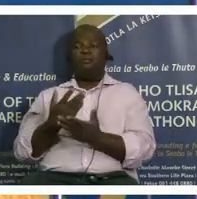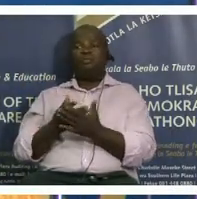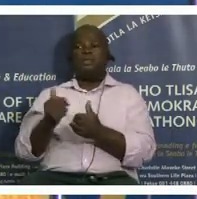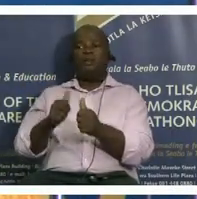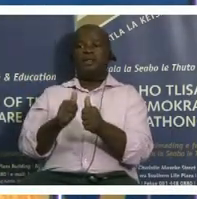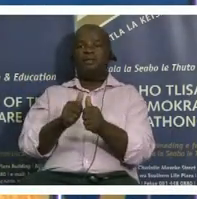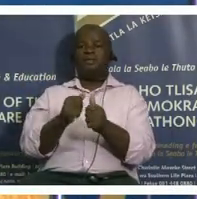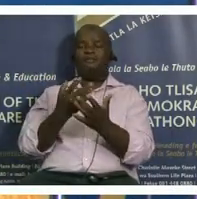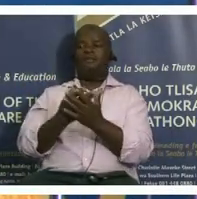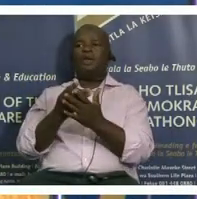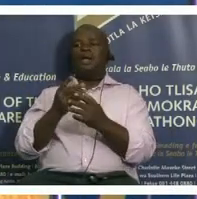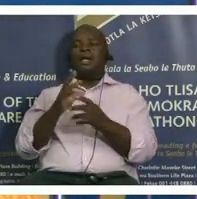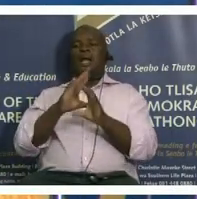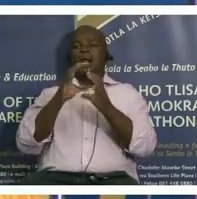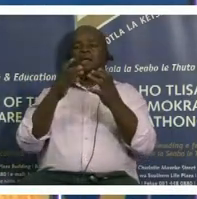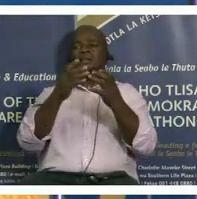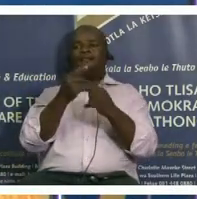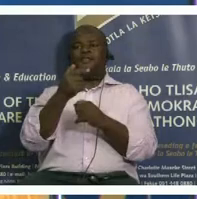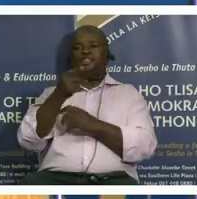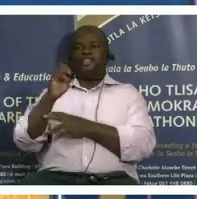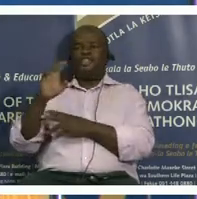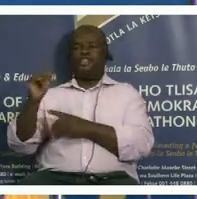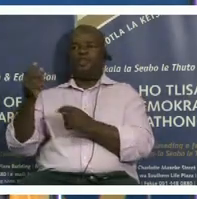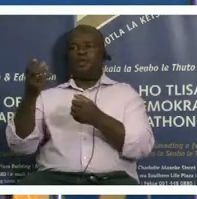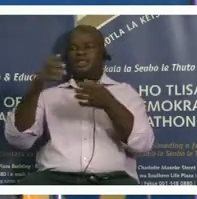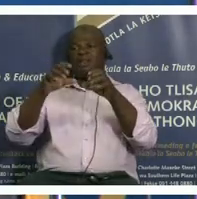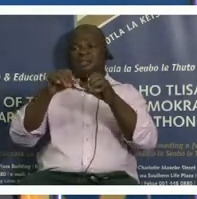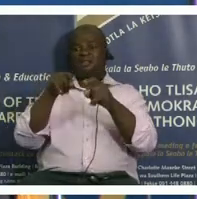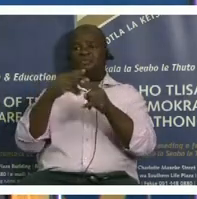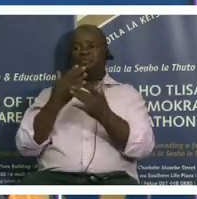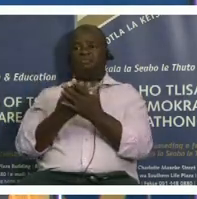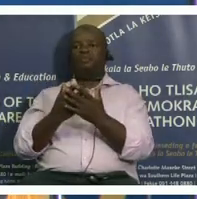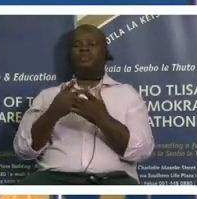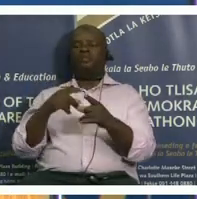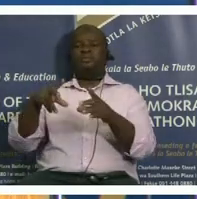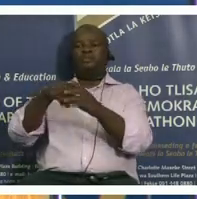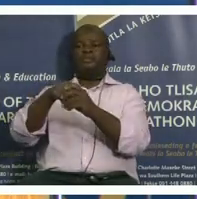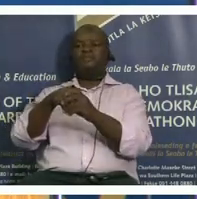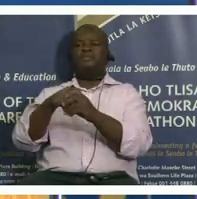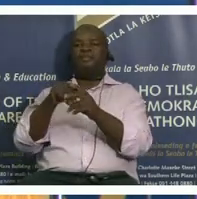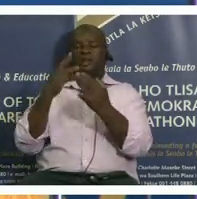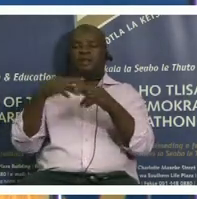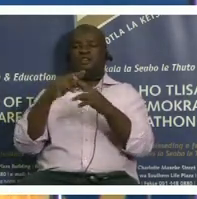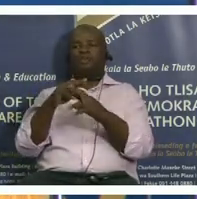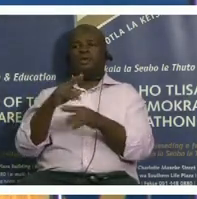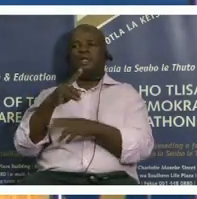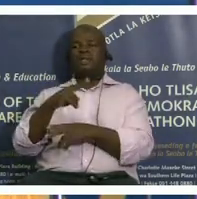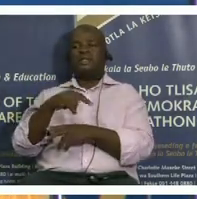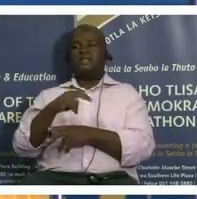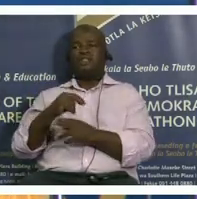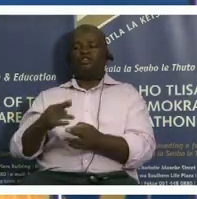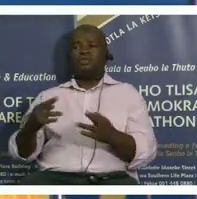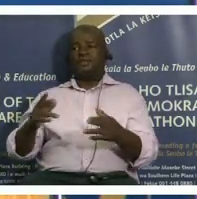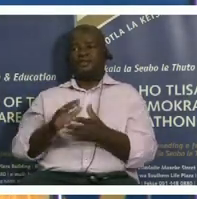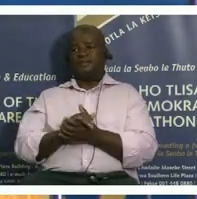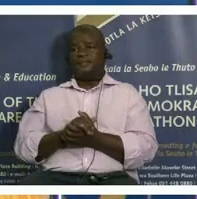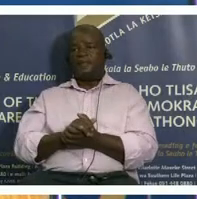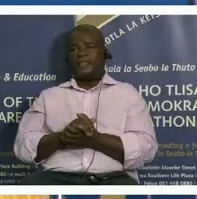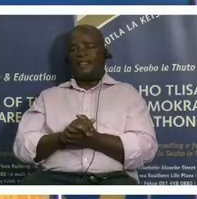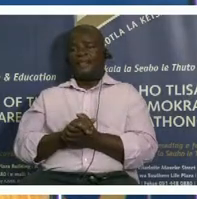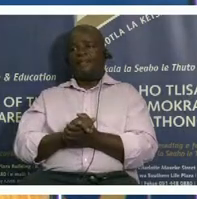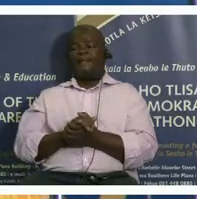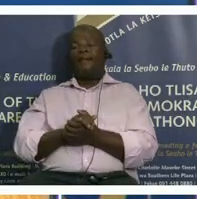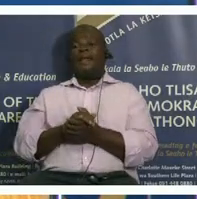Council of Geoscience to remap provincial natural resources. The ongoing work with the Department